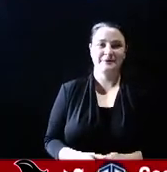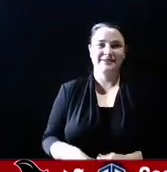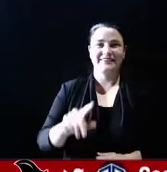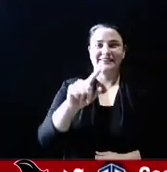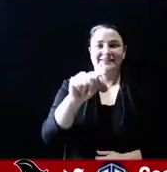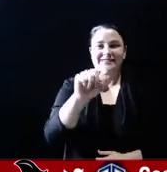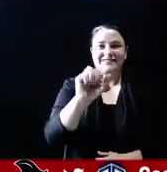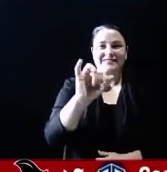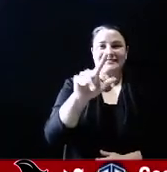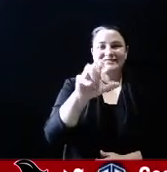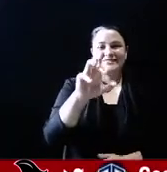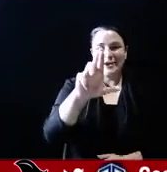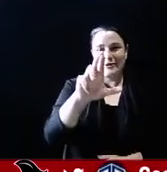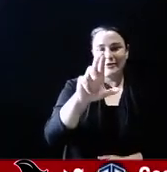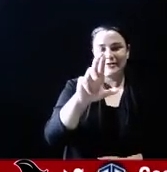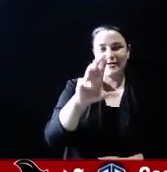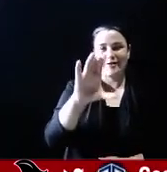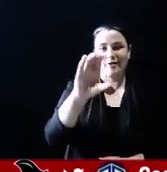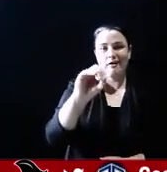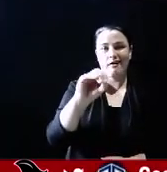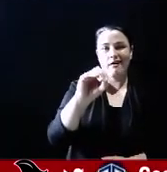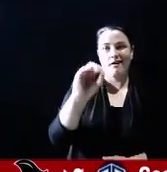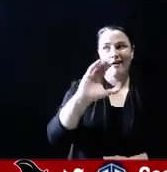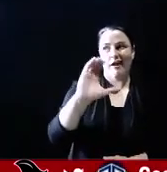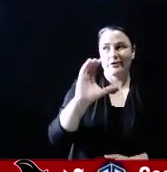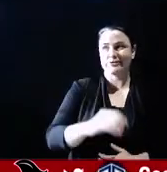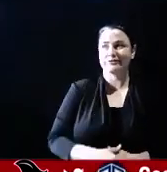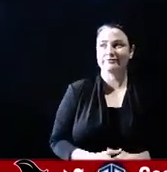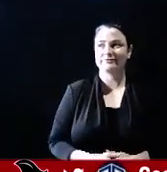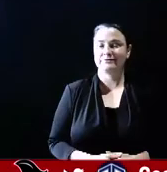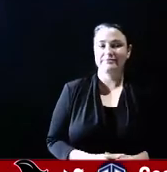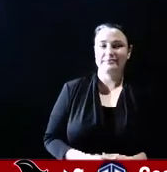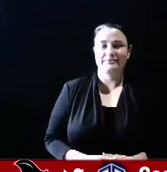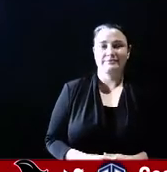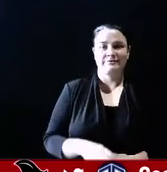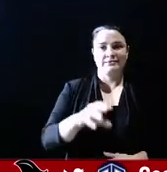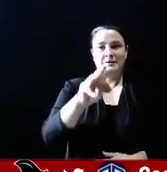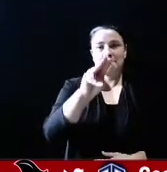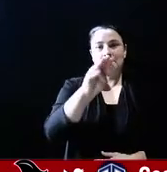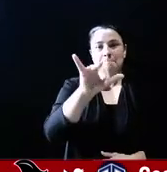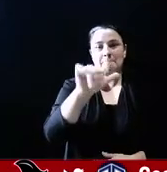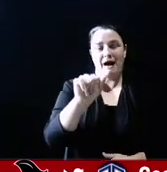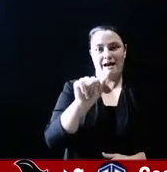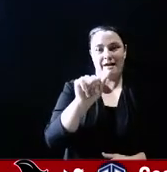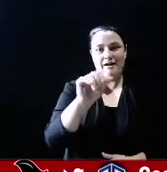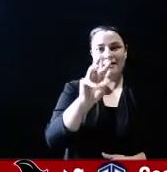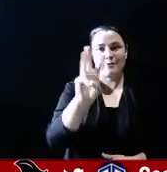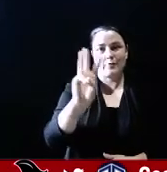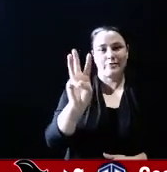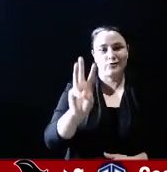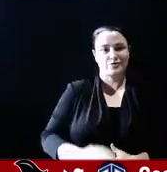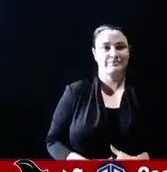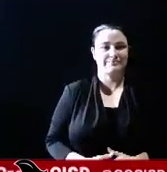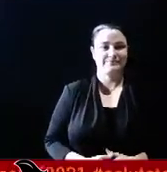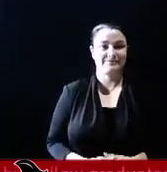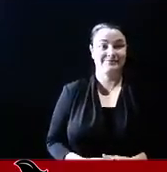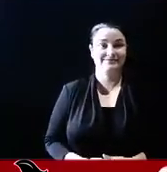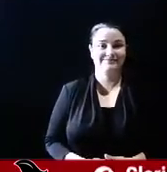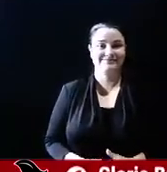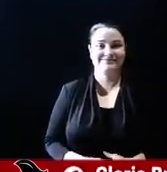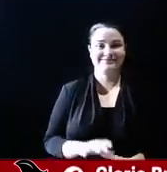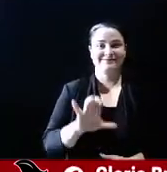Taylor Michelle Cotlers, Maya Withers,